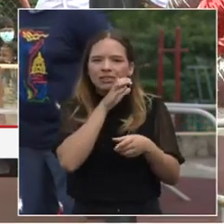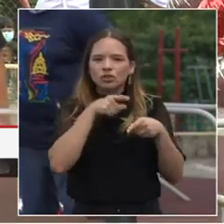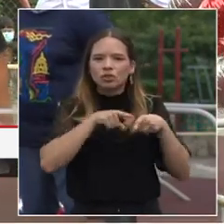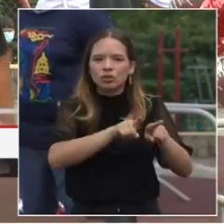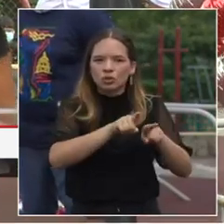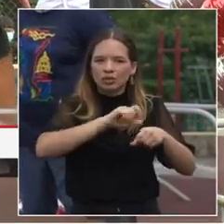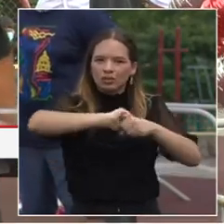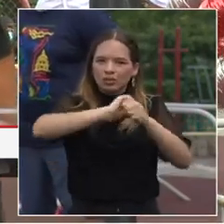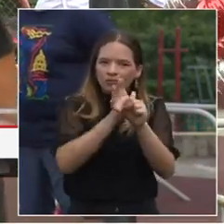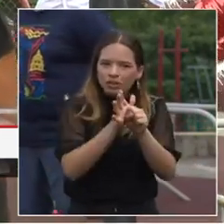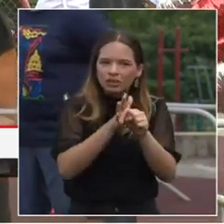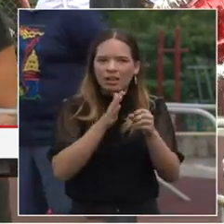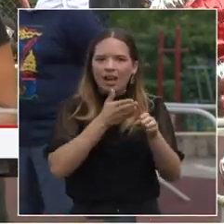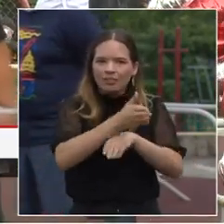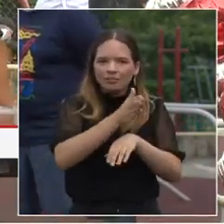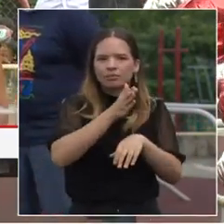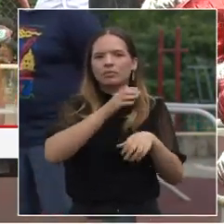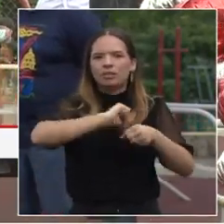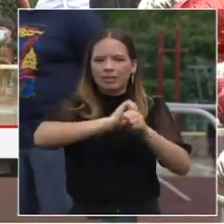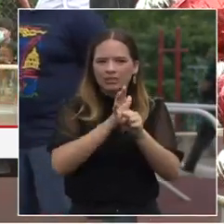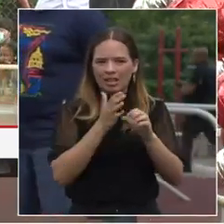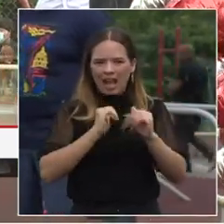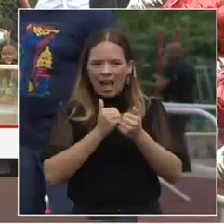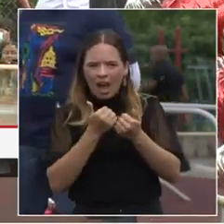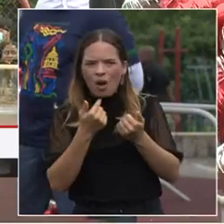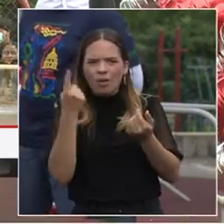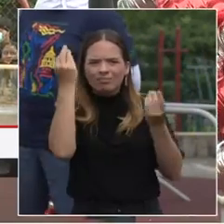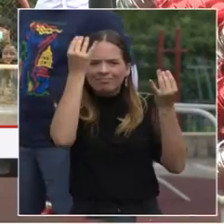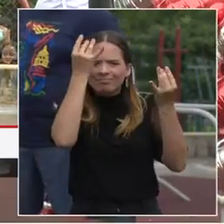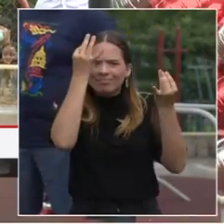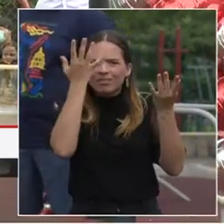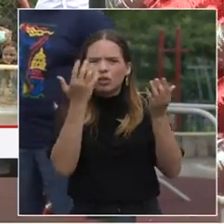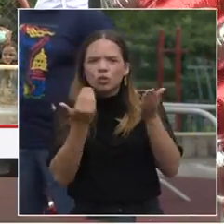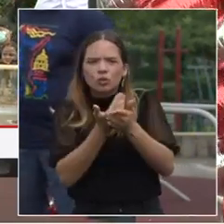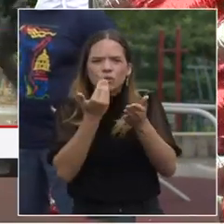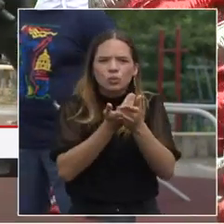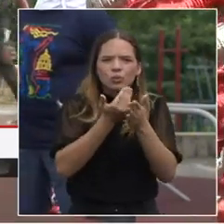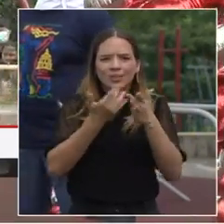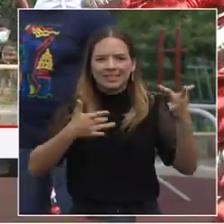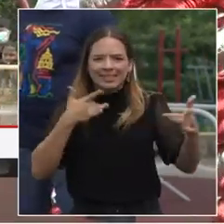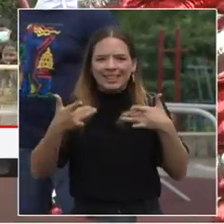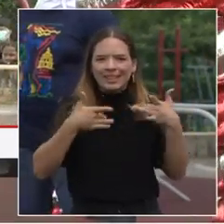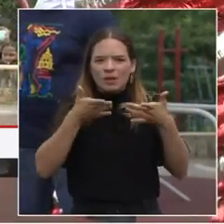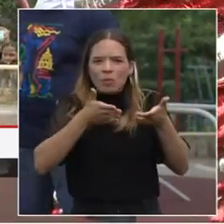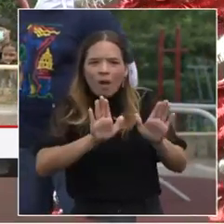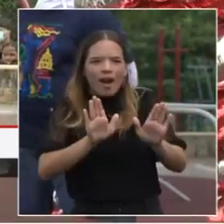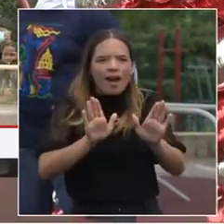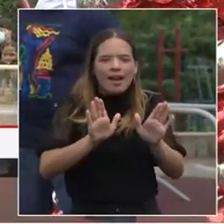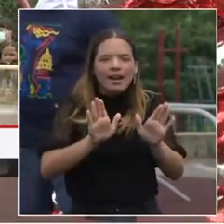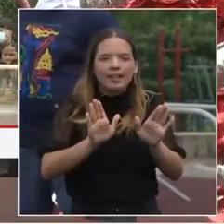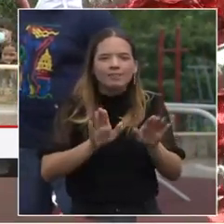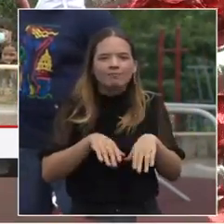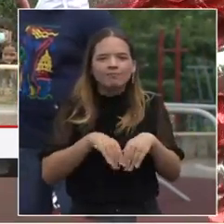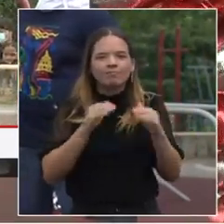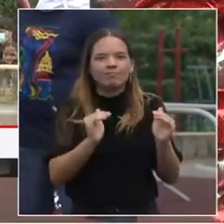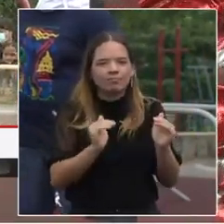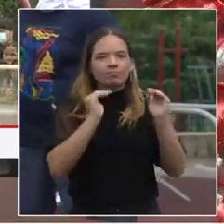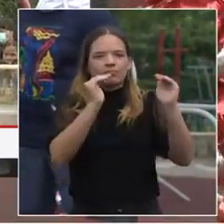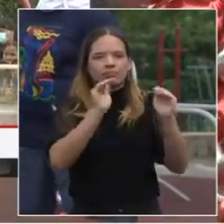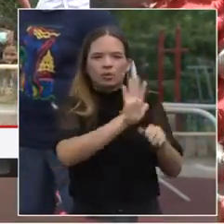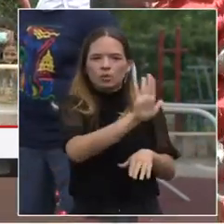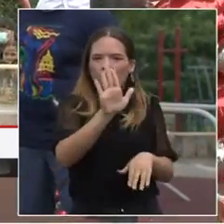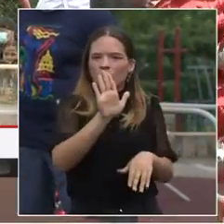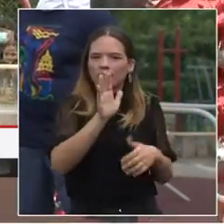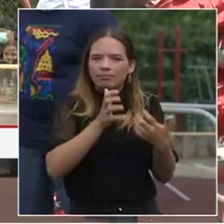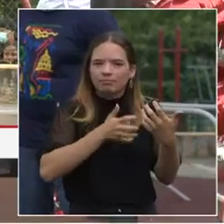post-COVID, and how we're always thinking of new and exciting ways to enrich your lives with our programming.